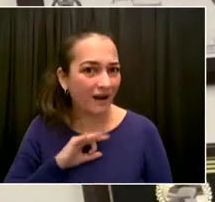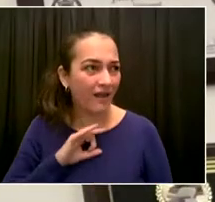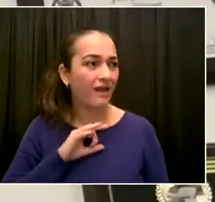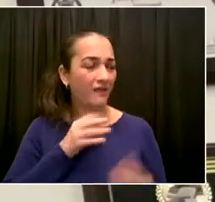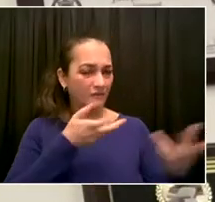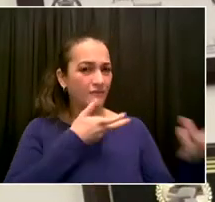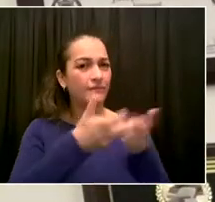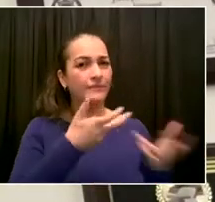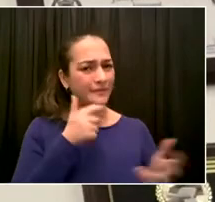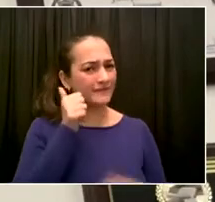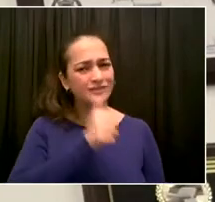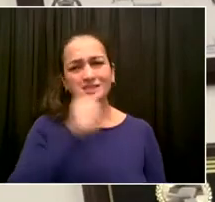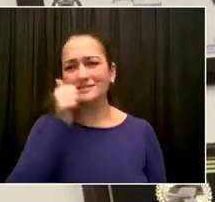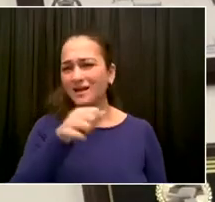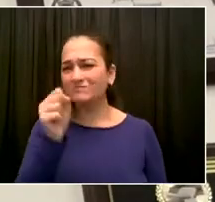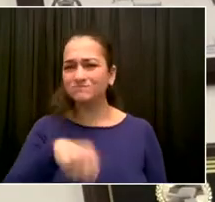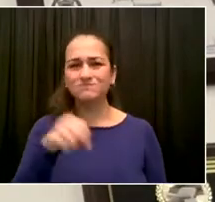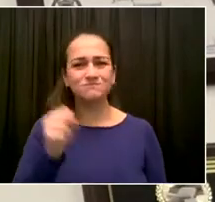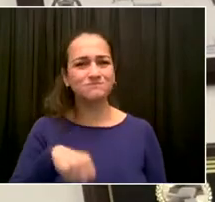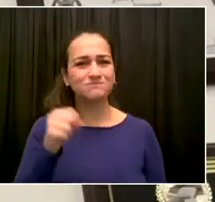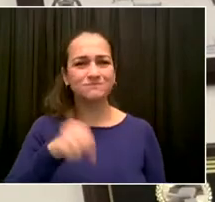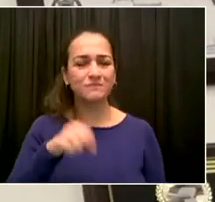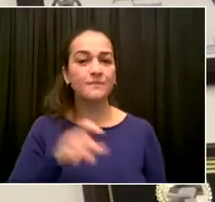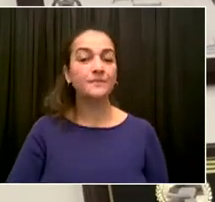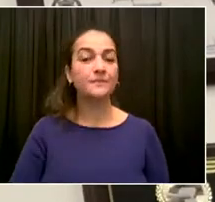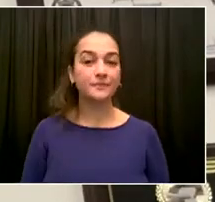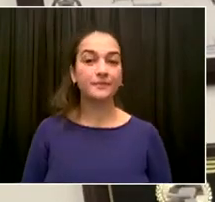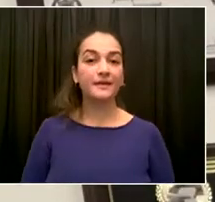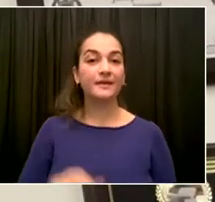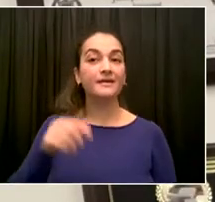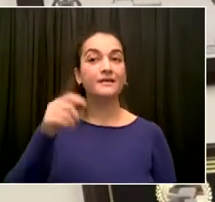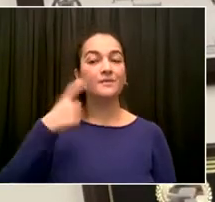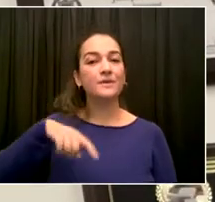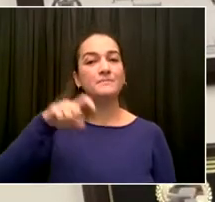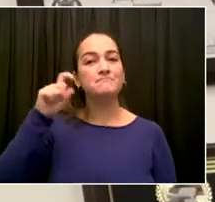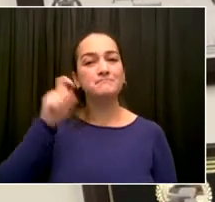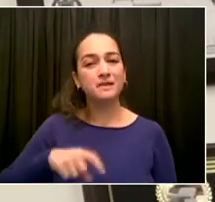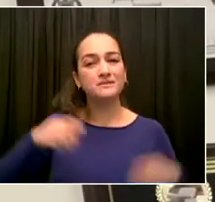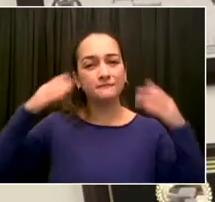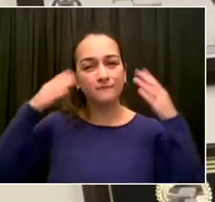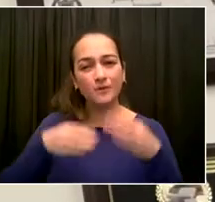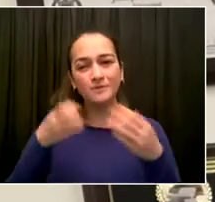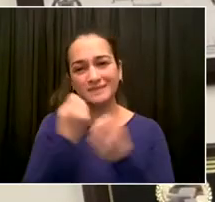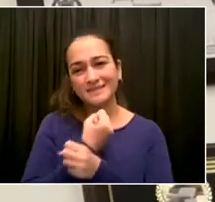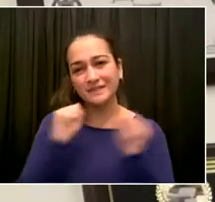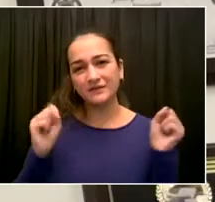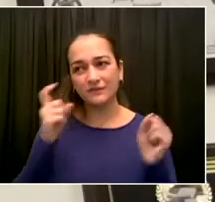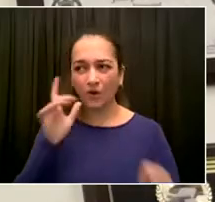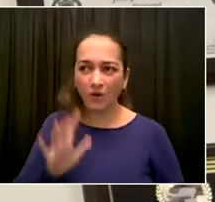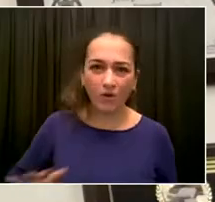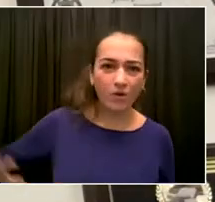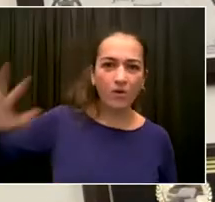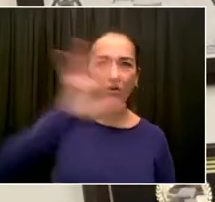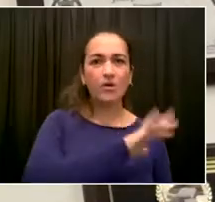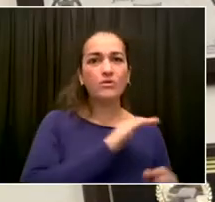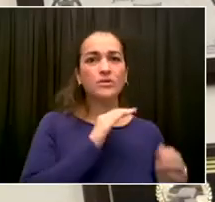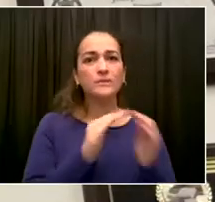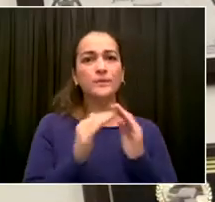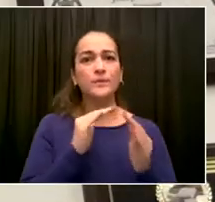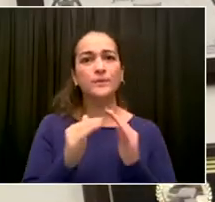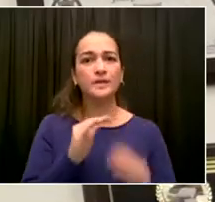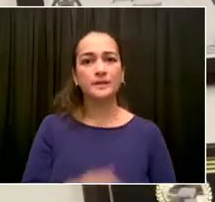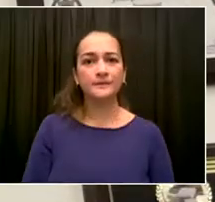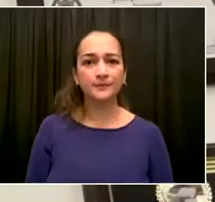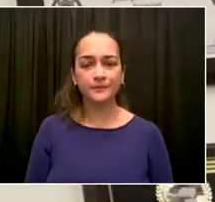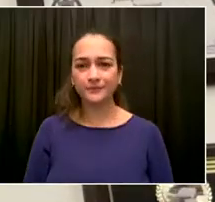community expectation, a community commitment, and we're working with our community, with our NYPD partners. Our